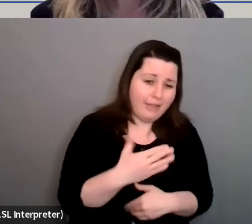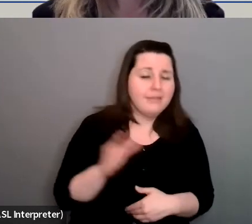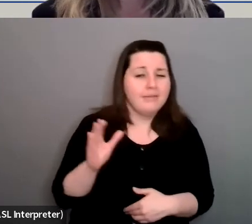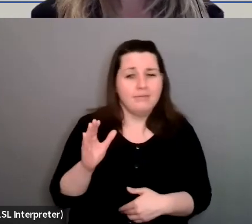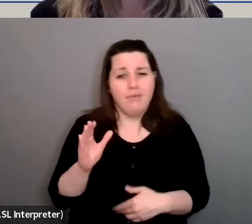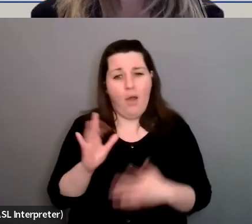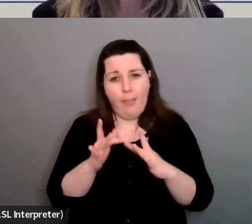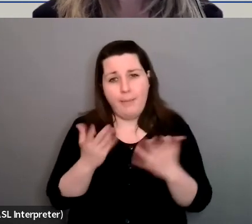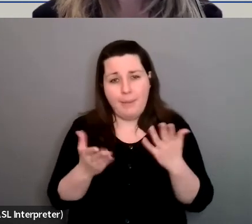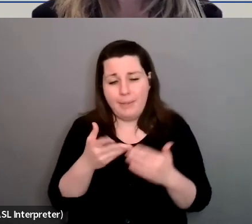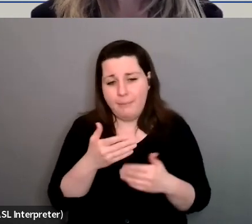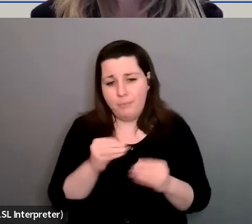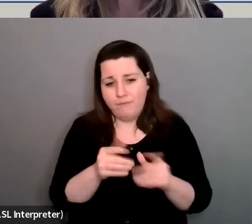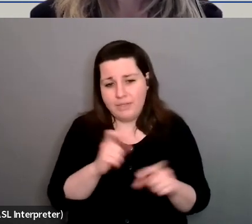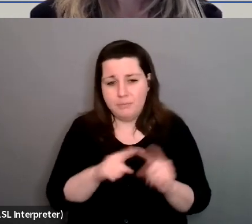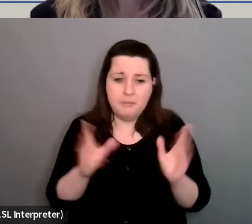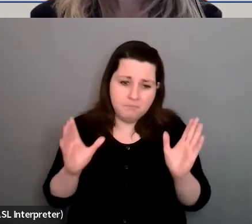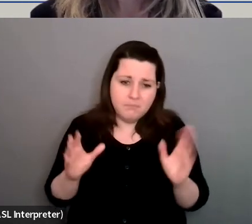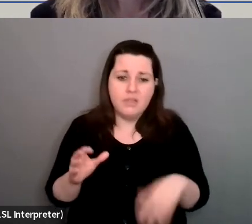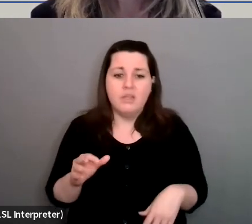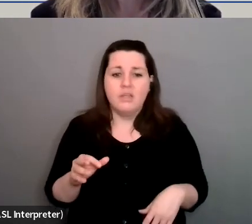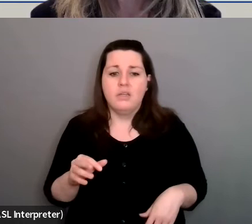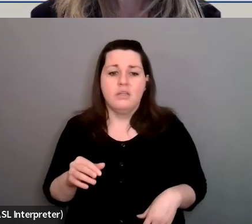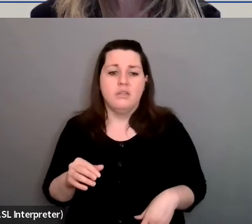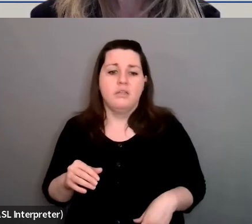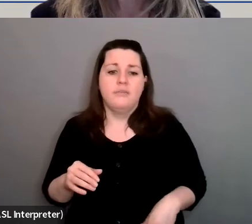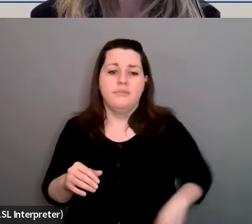but Karen did outline some of the process.